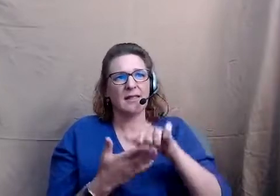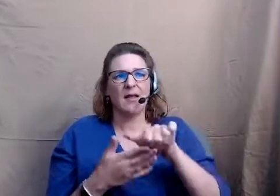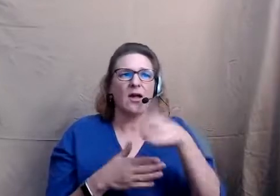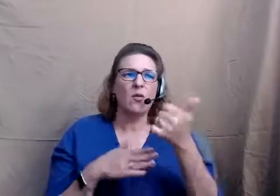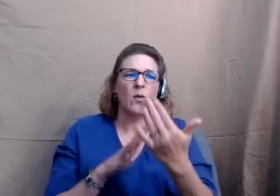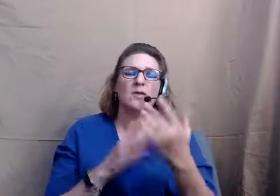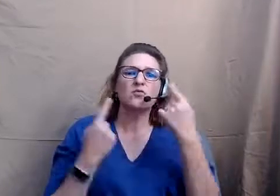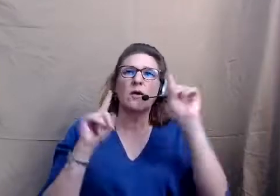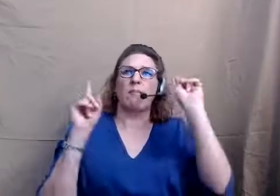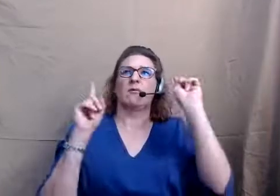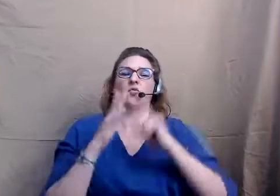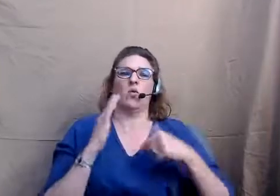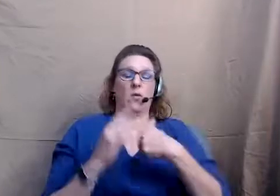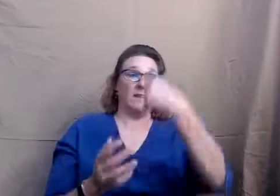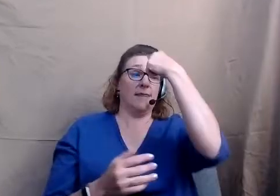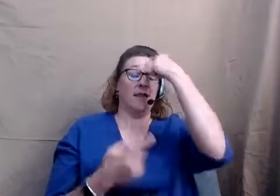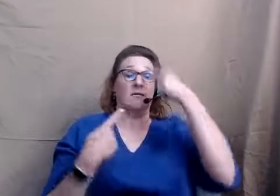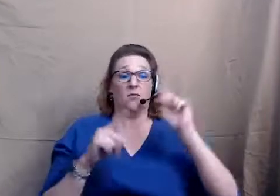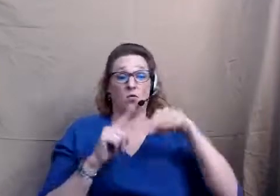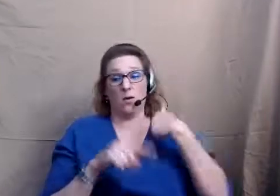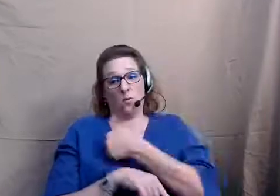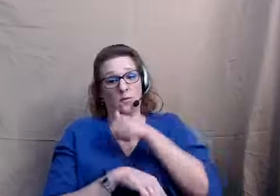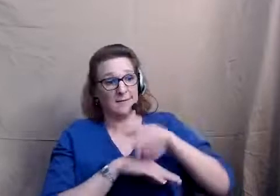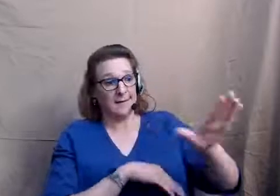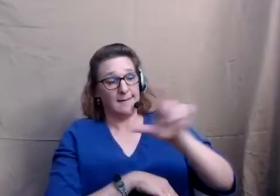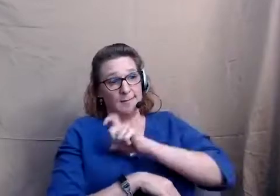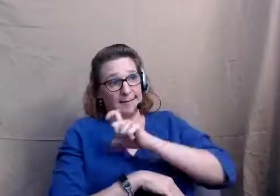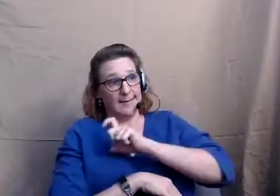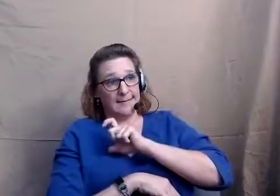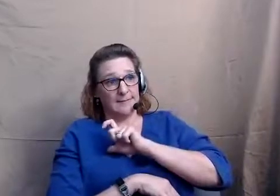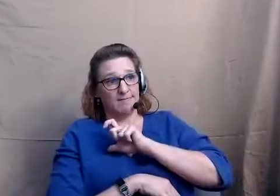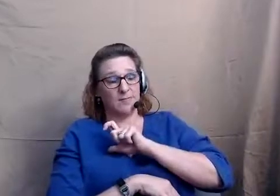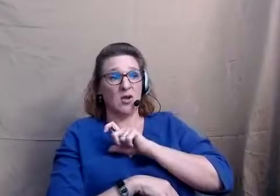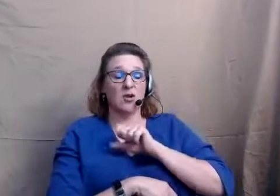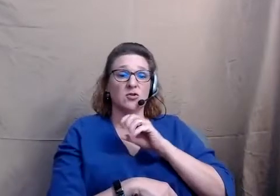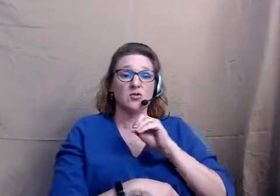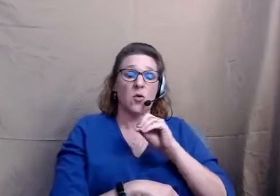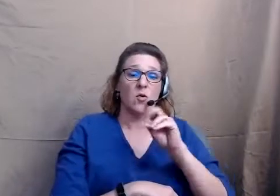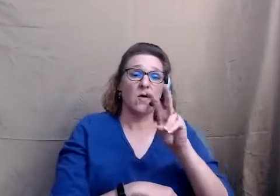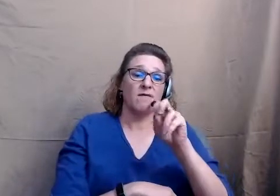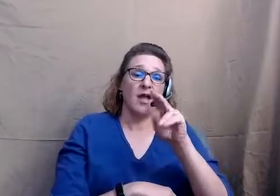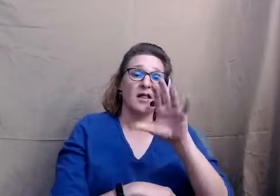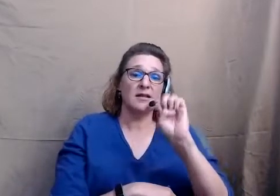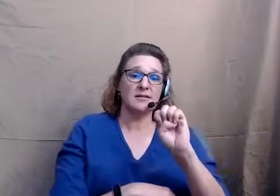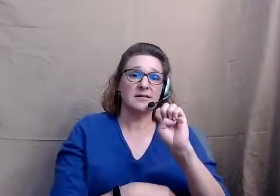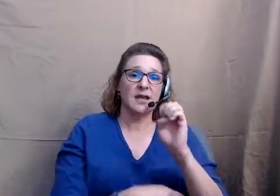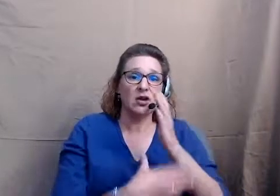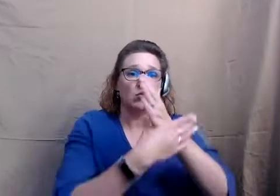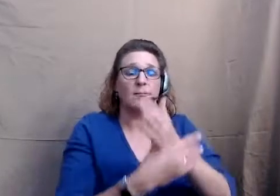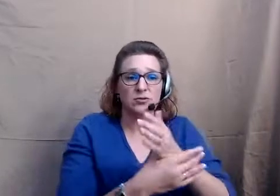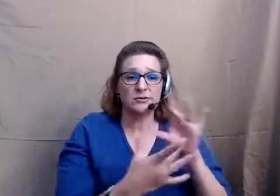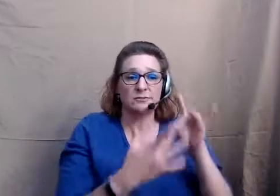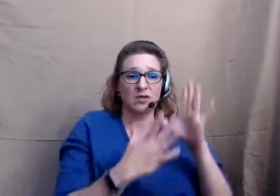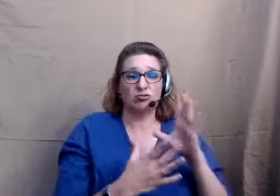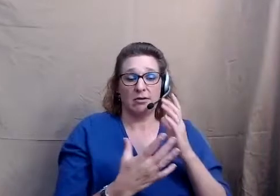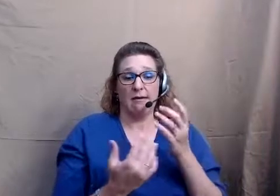we're accomplishing when we send police officers in. So violence interruption specialists exist in many cities, and they do